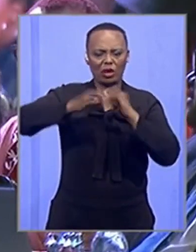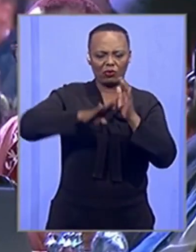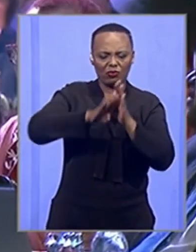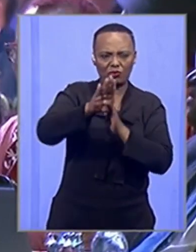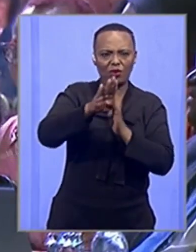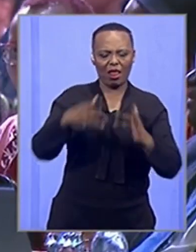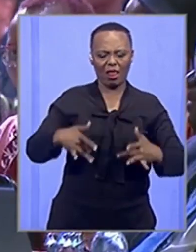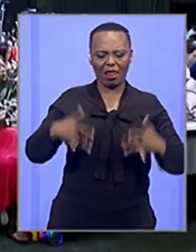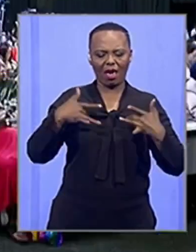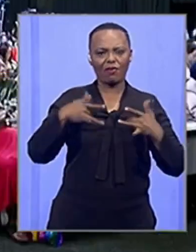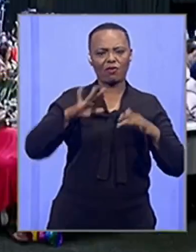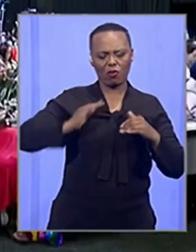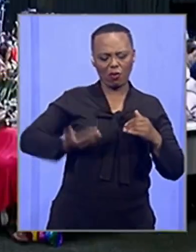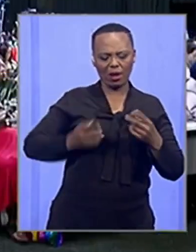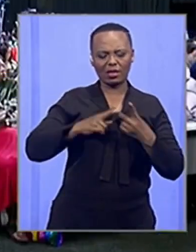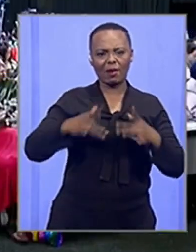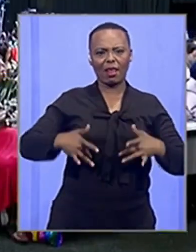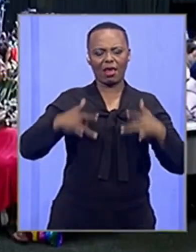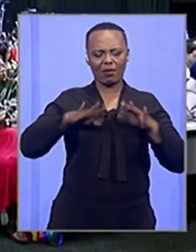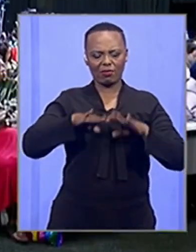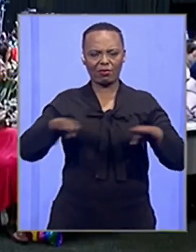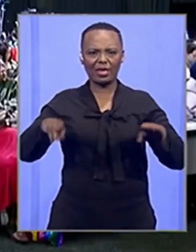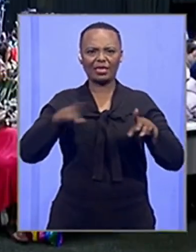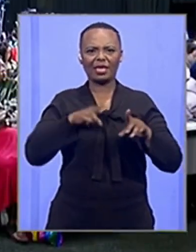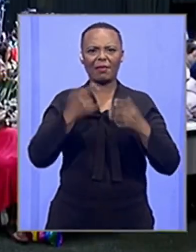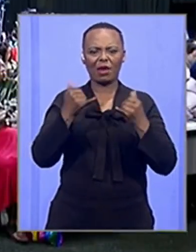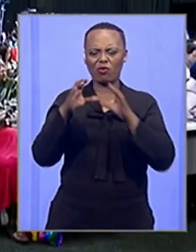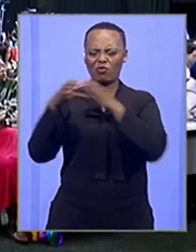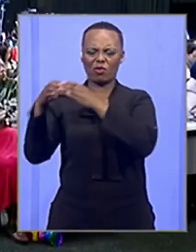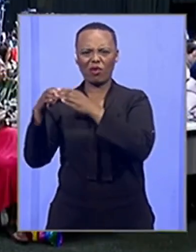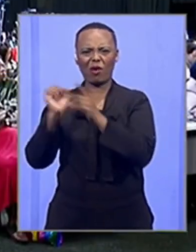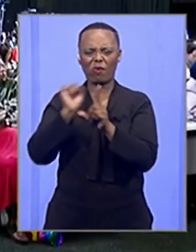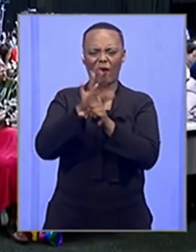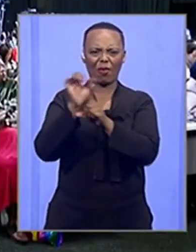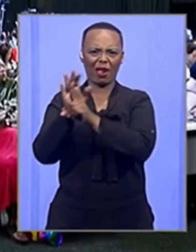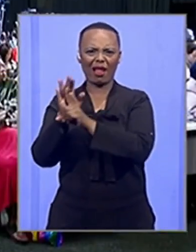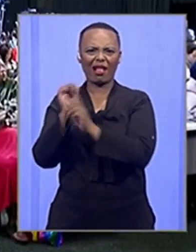basadi le bana ga mmogo le dihlopha tša bao ba hlaselwago ga bonolo mo nageng.